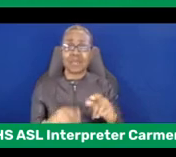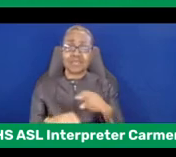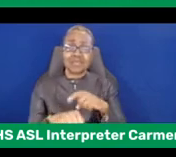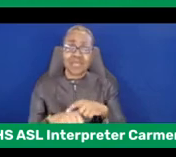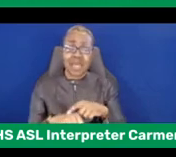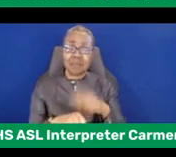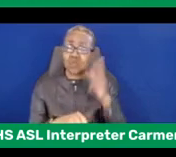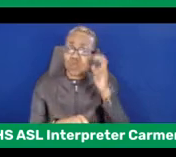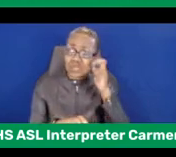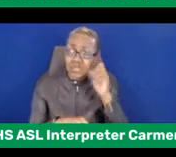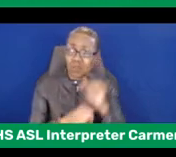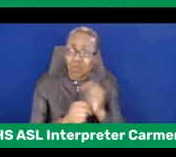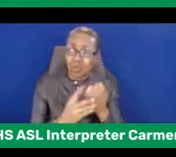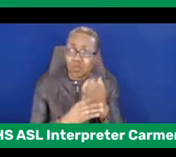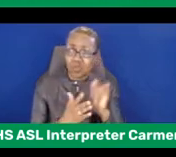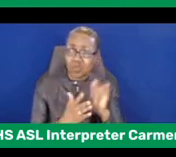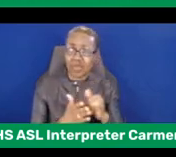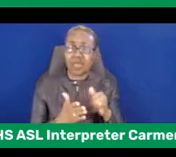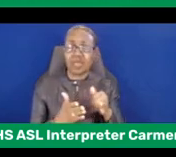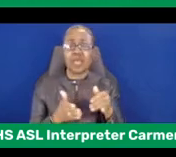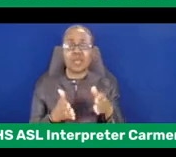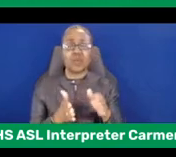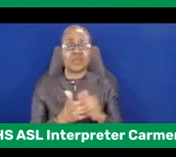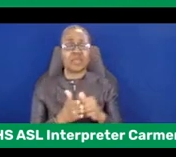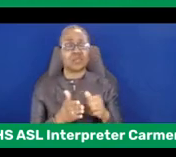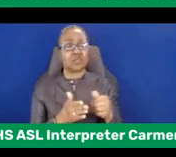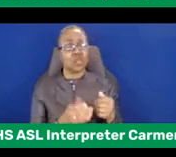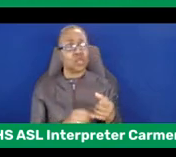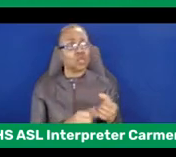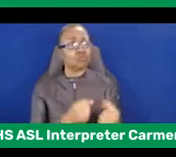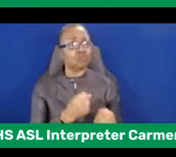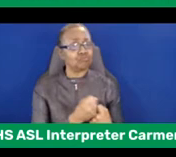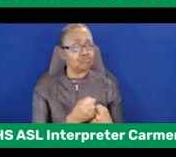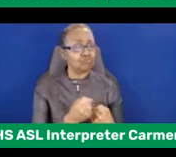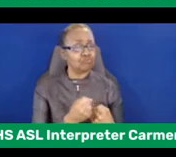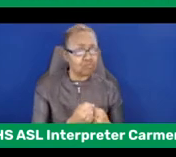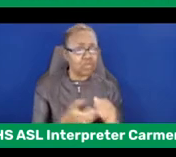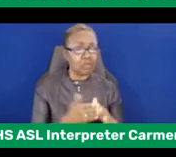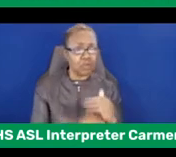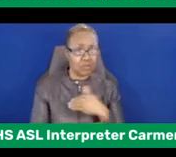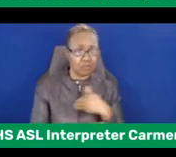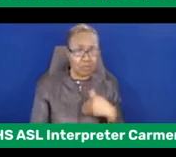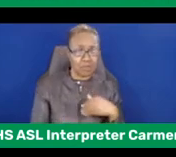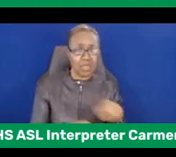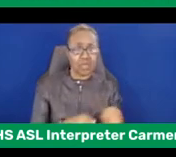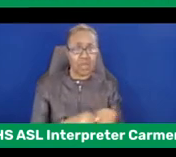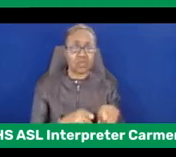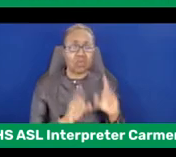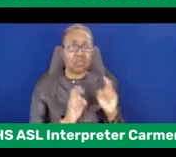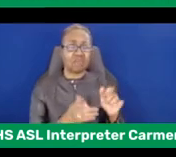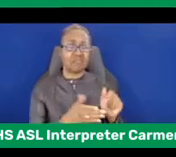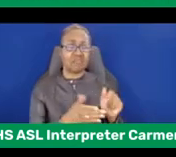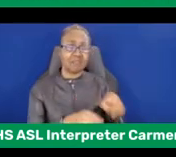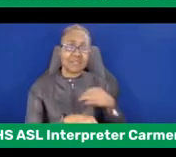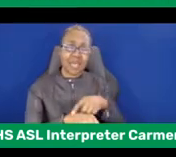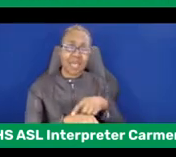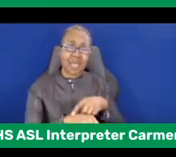that in a way that holds the truth of the community member while also providing a safe space for the member that's helping that other person?